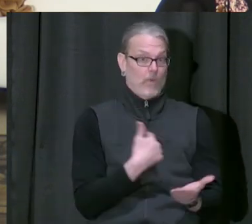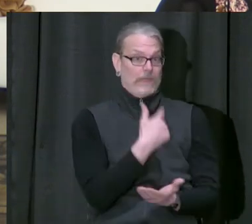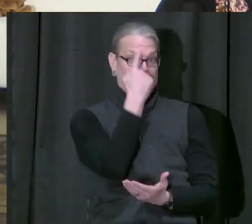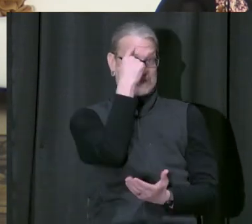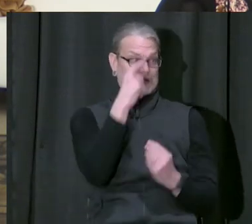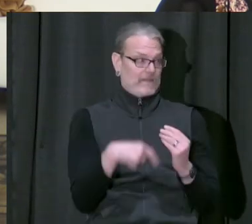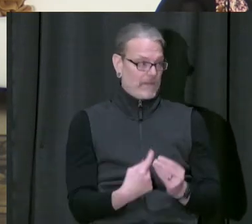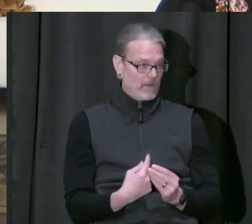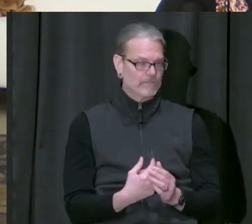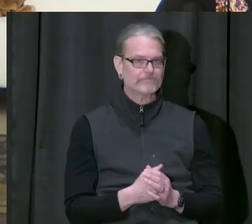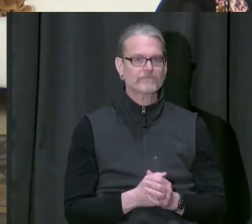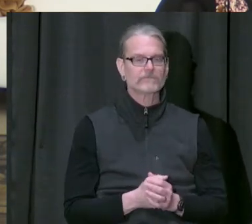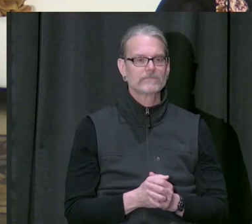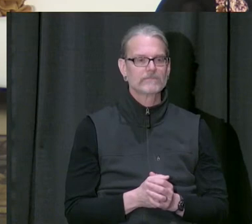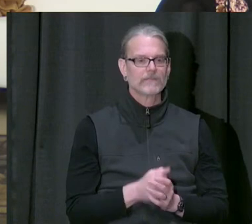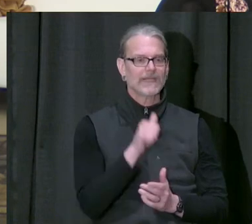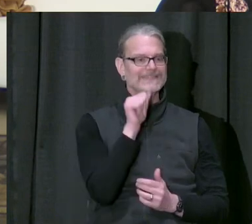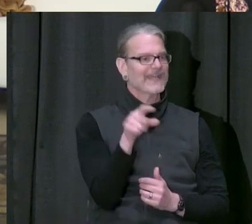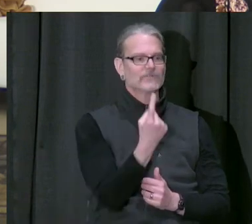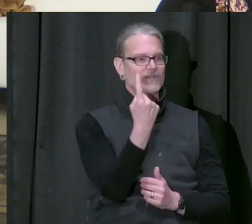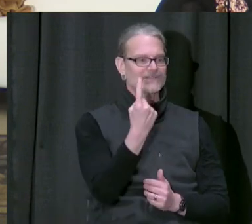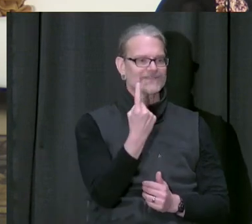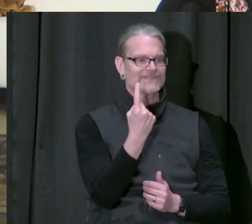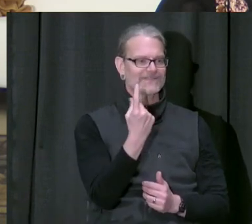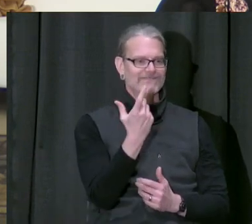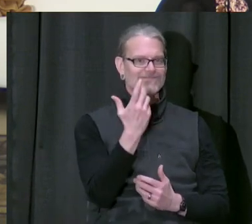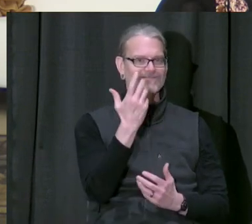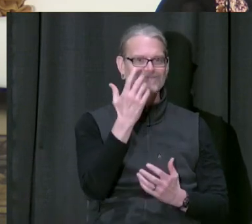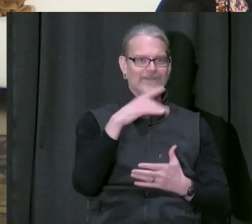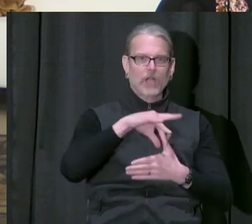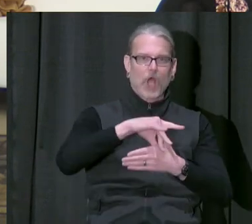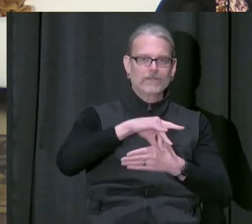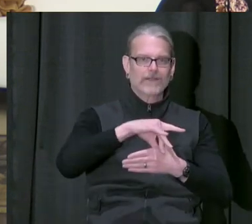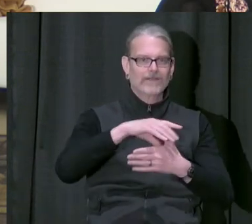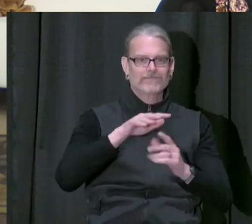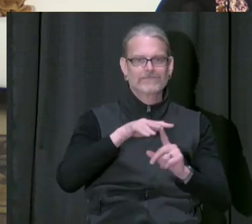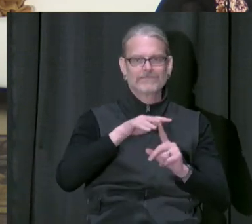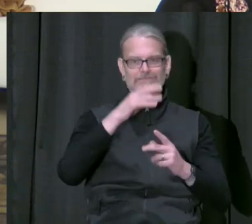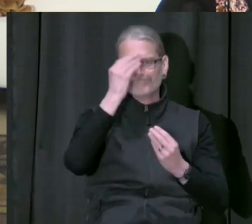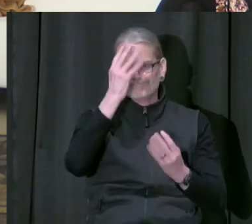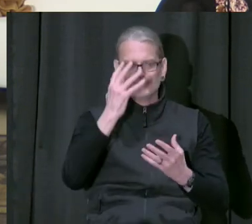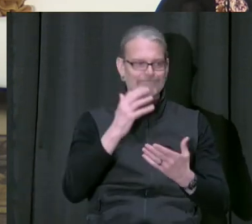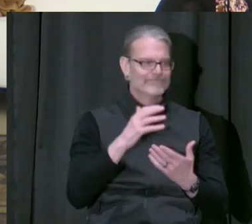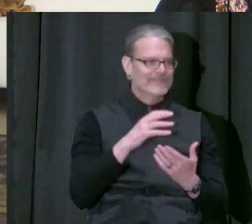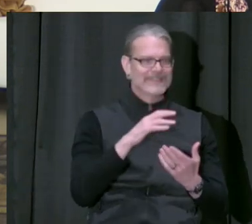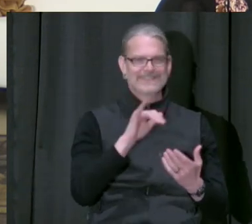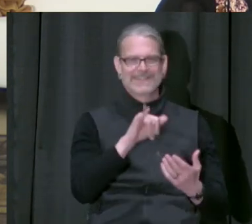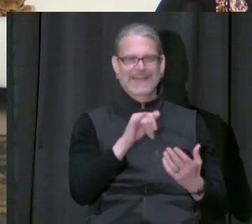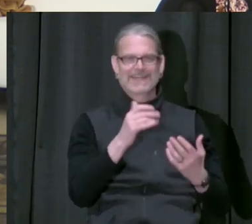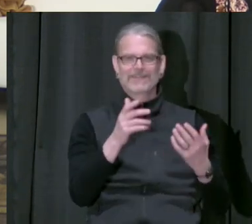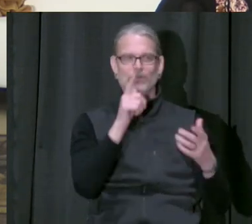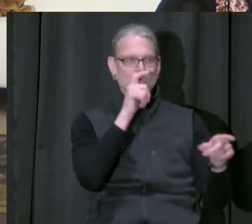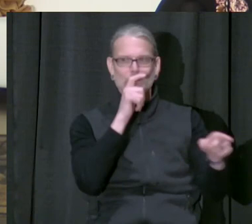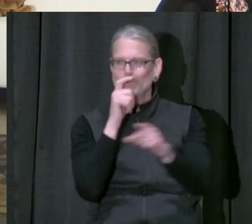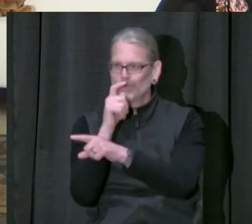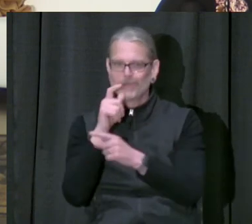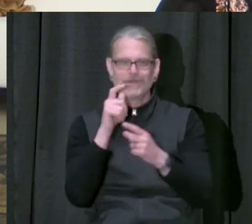You know, it's not just about content; it's the players and the different interfaces